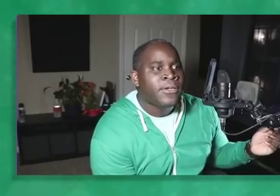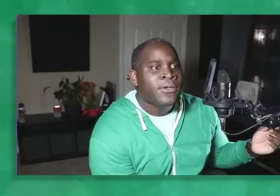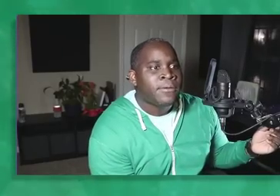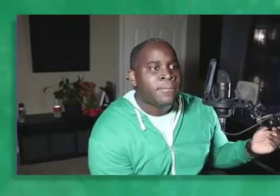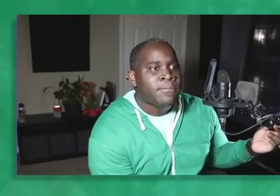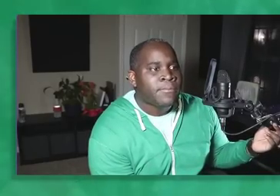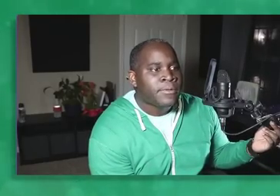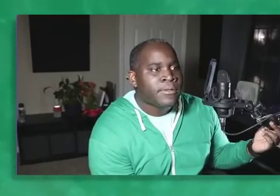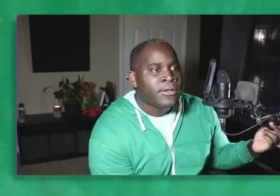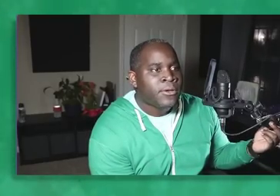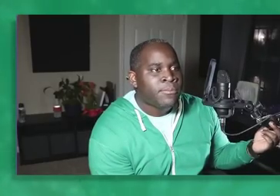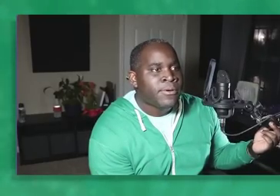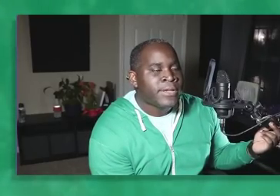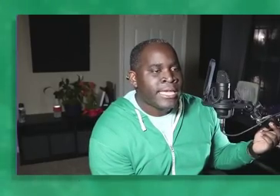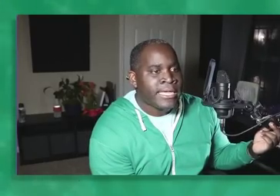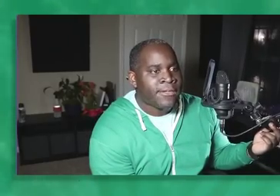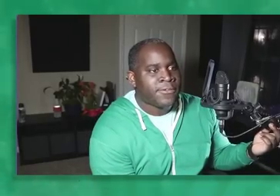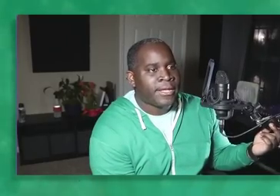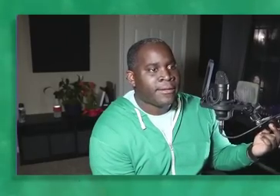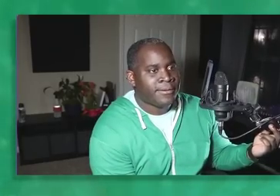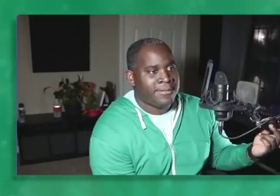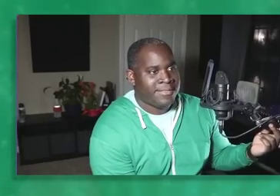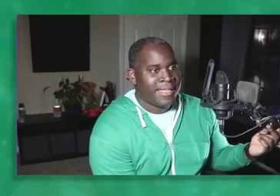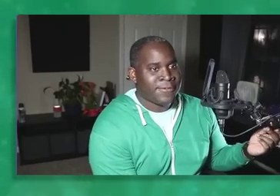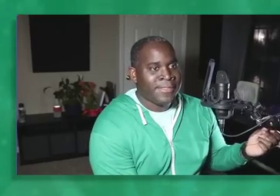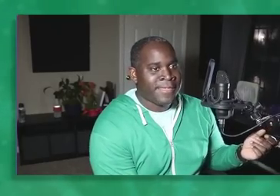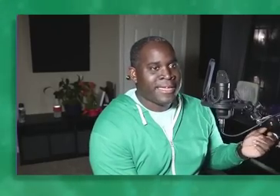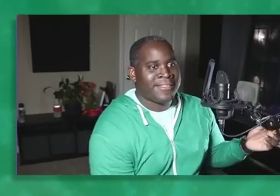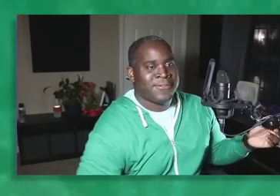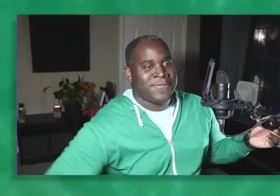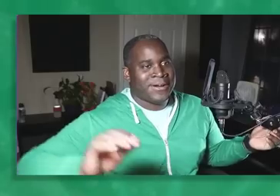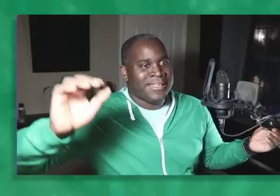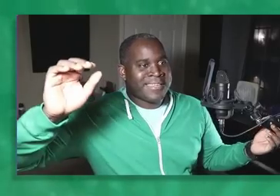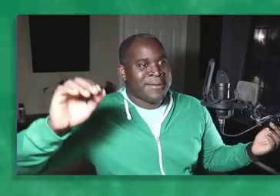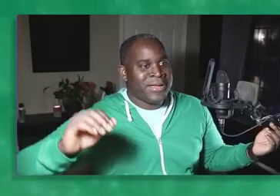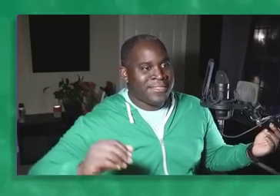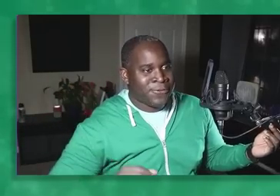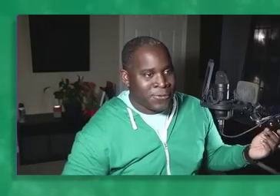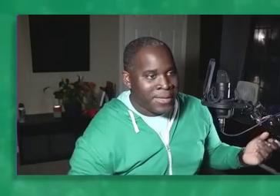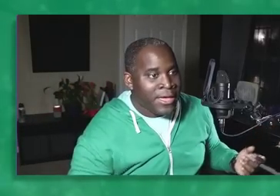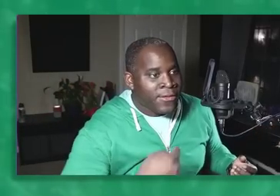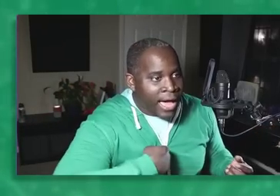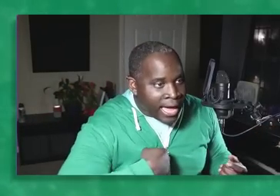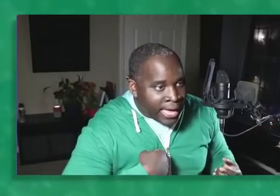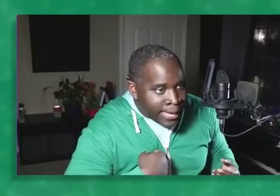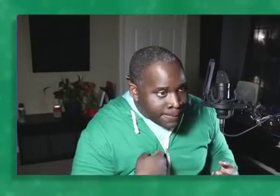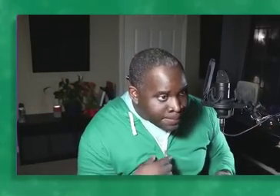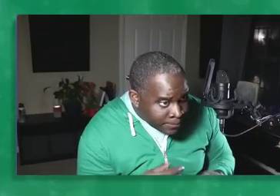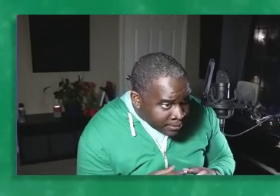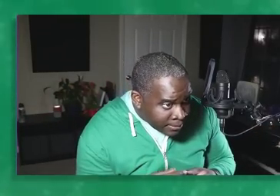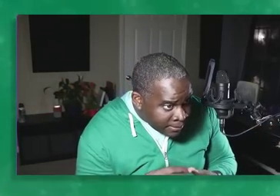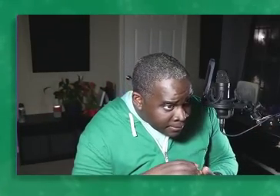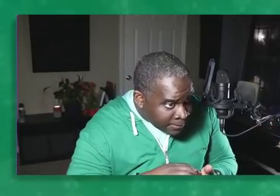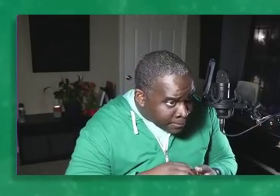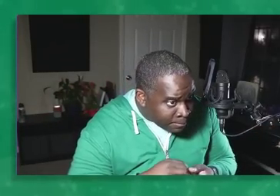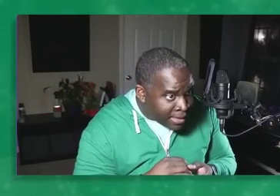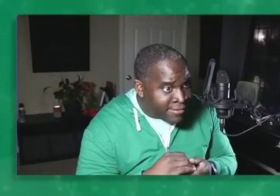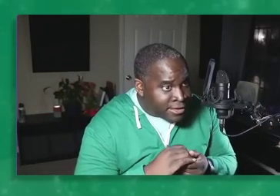messenger bird from the king yesterday. Bird king yesterday. That's the only thing I caught so far. It's kind of bright in this room.